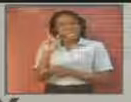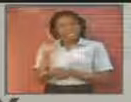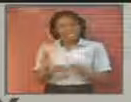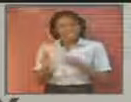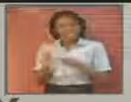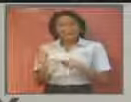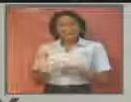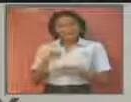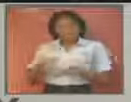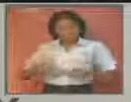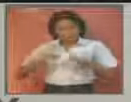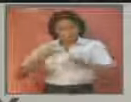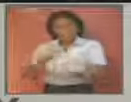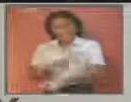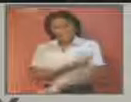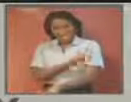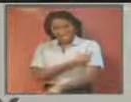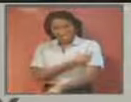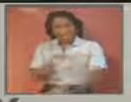Health.